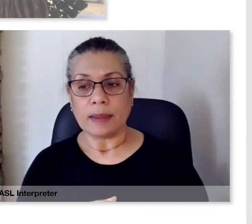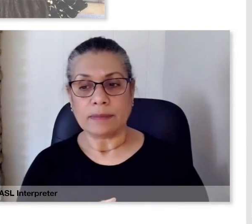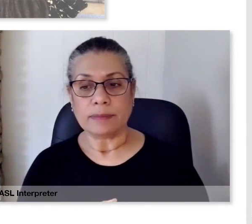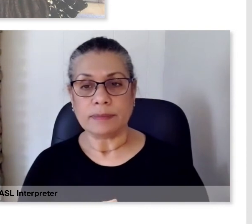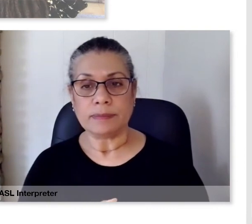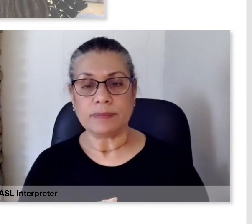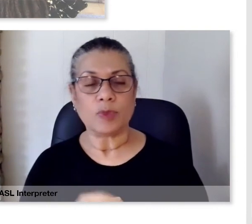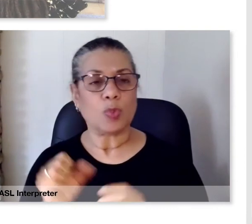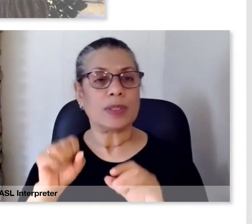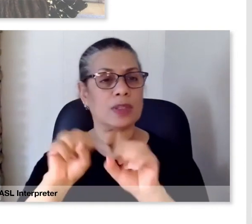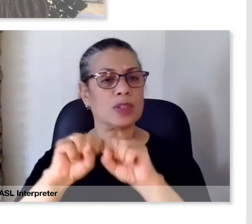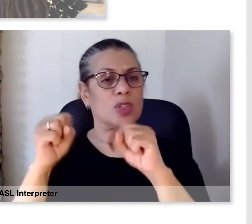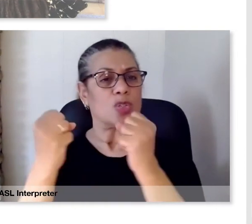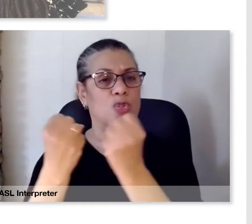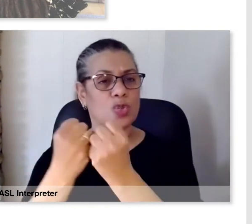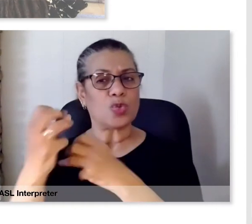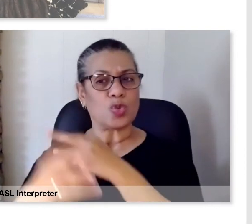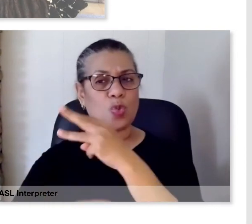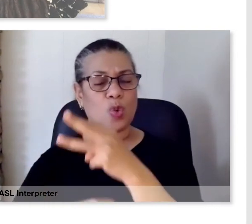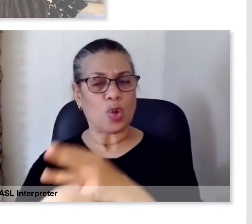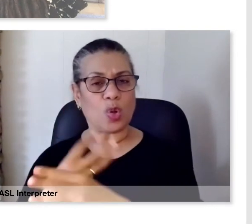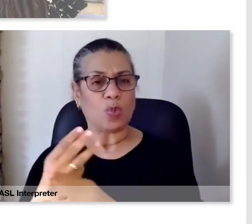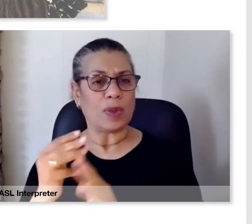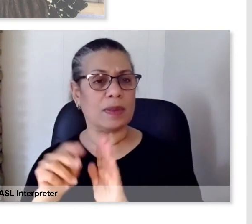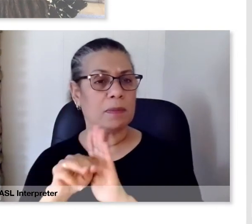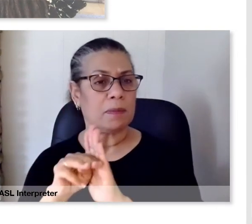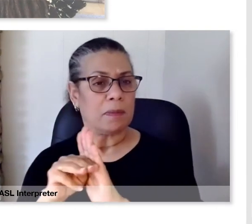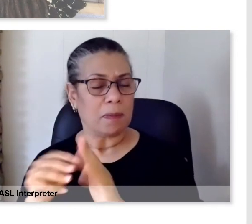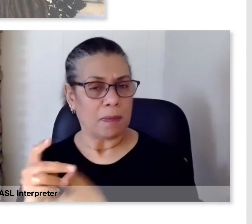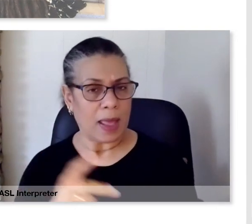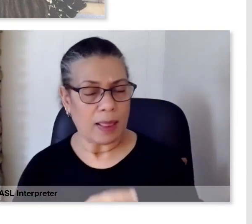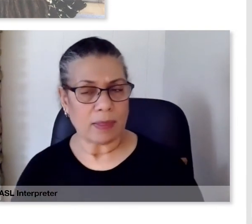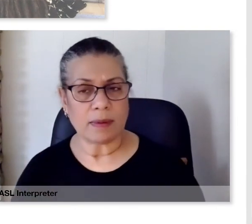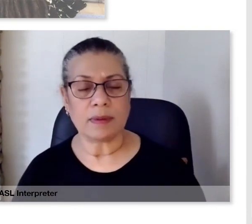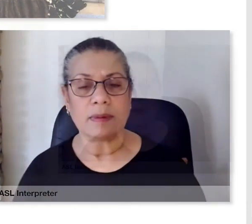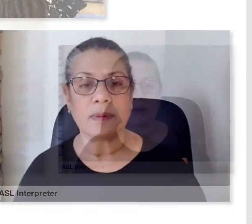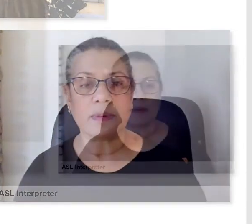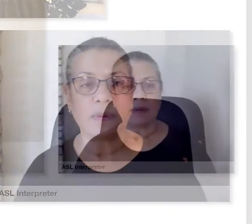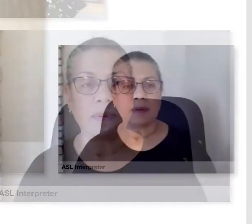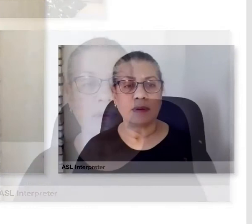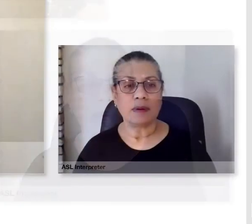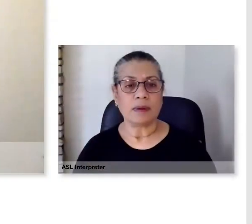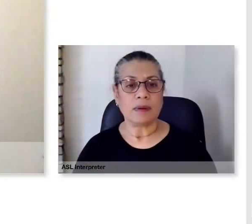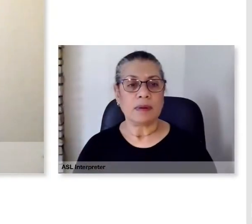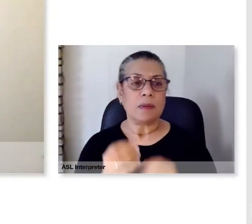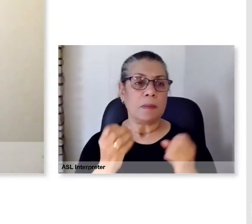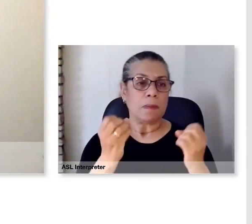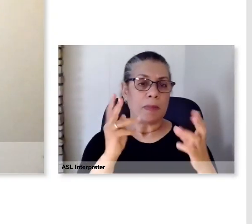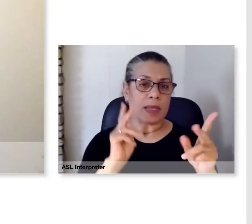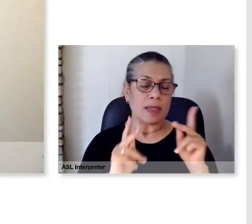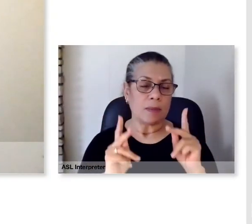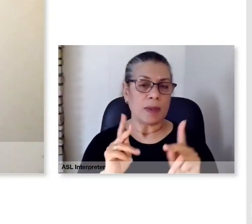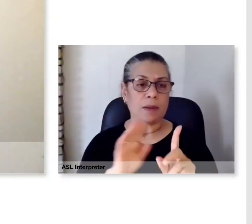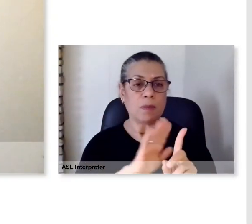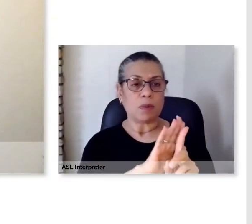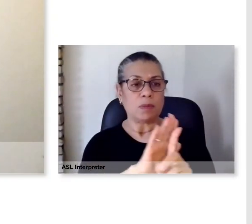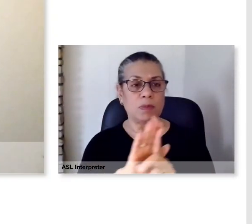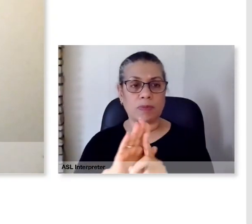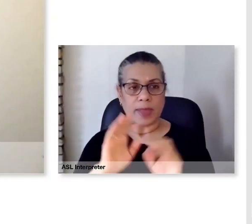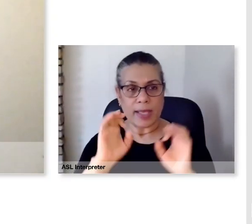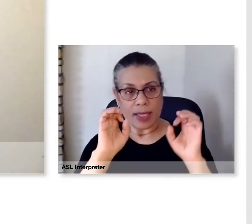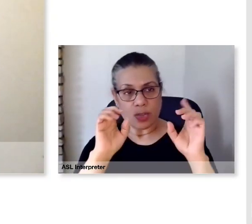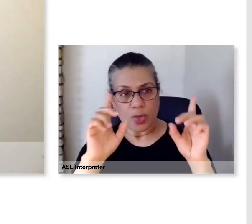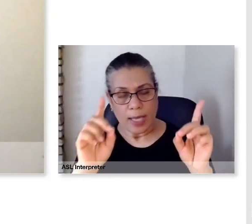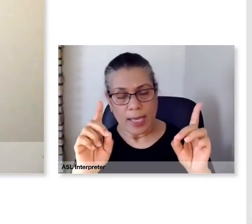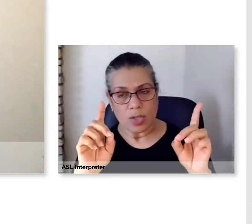social world. And, you know, it already begins with, you know, the fact that I think a lot of our, you know, a lot of people's education sort of trains them in the intuitions around